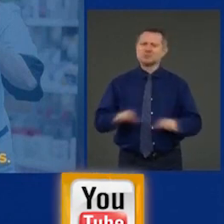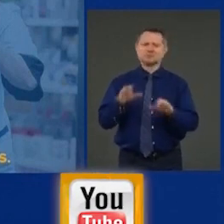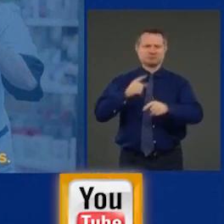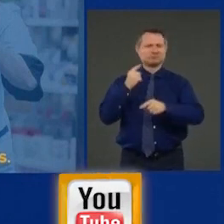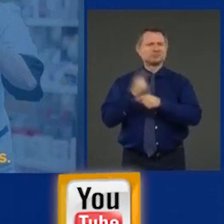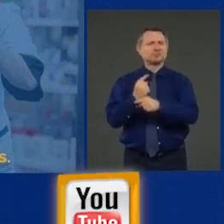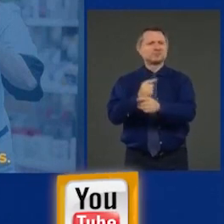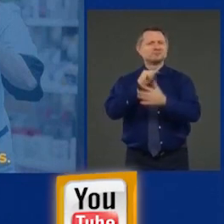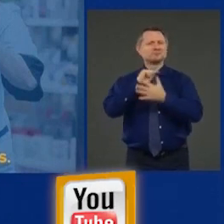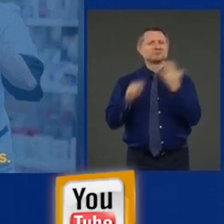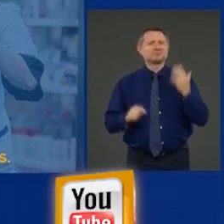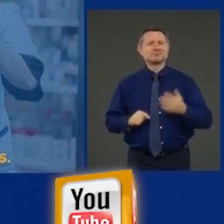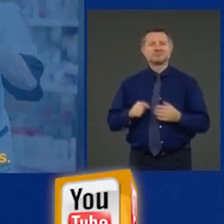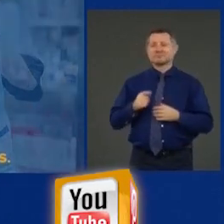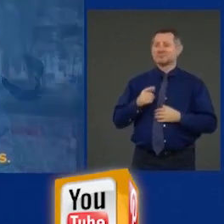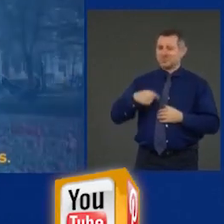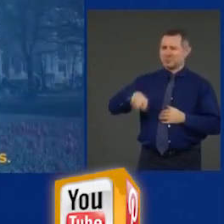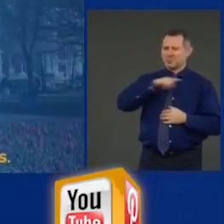a role to play,